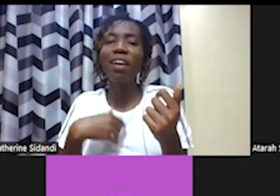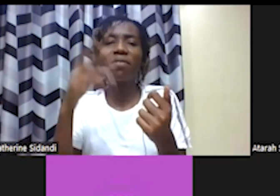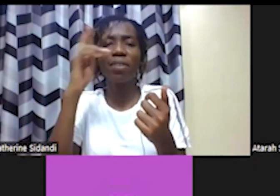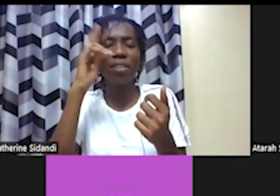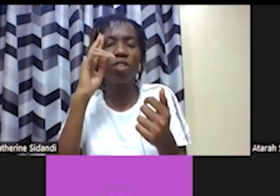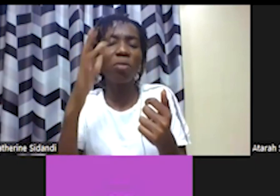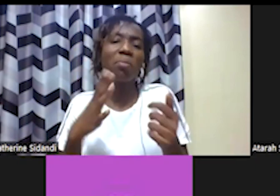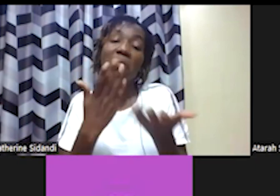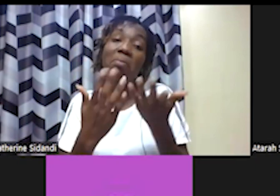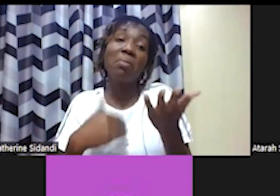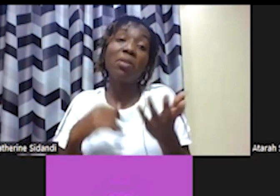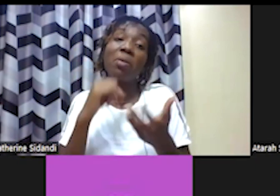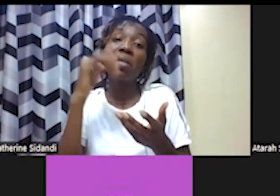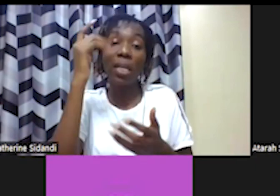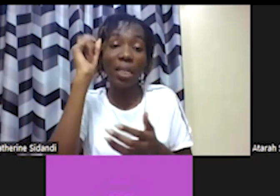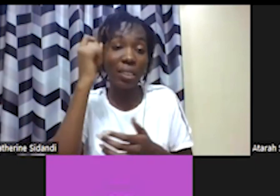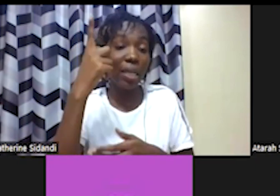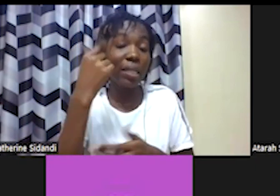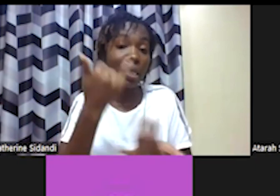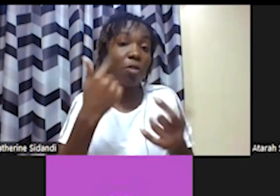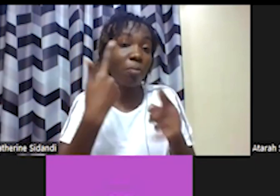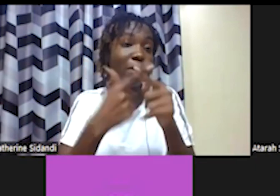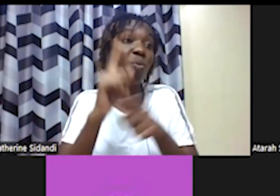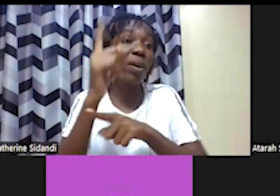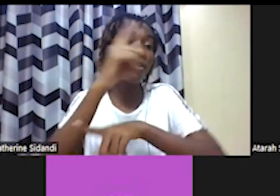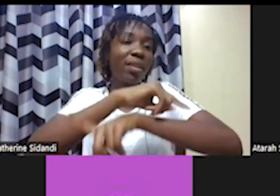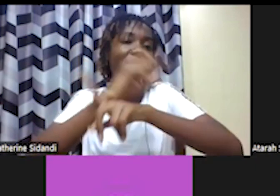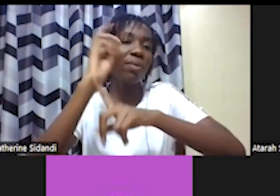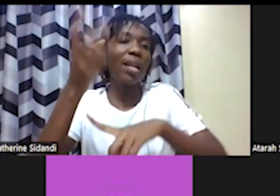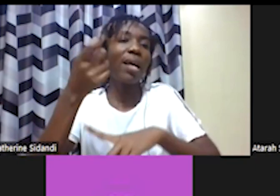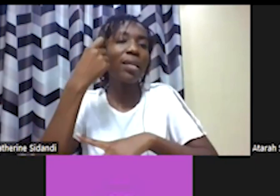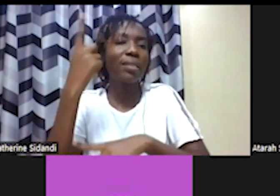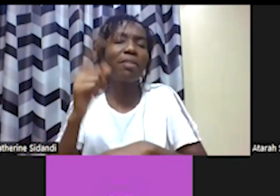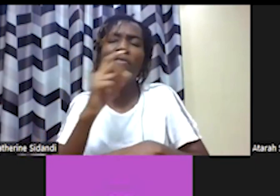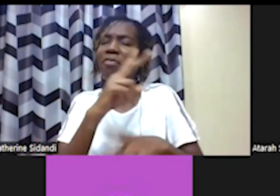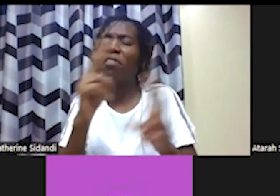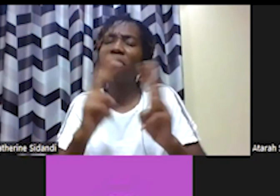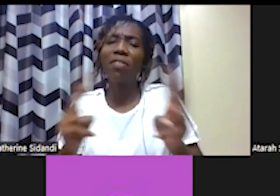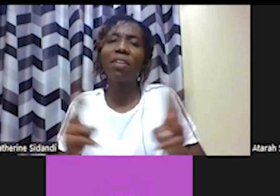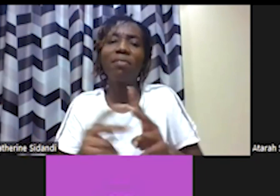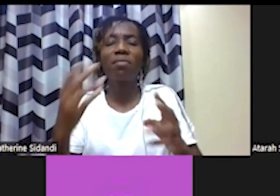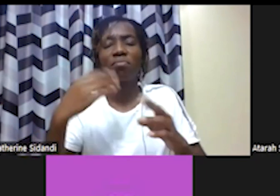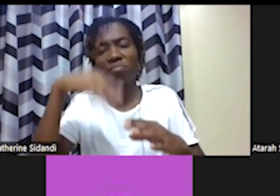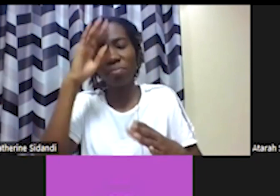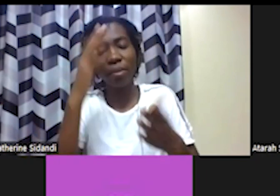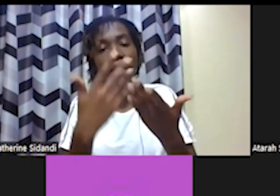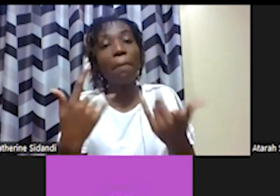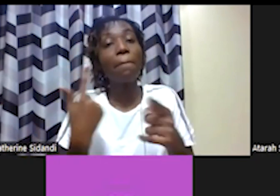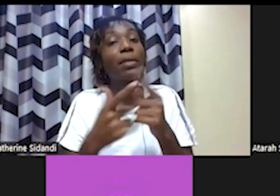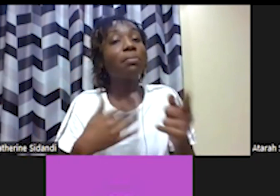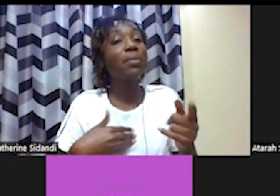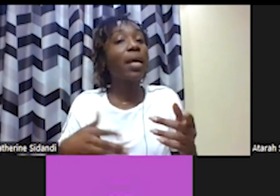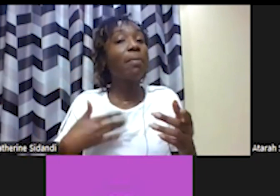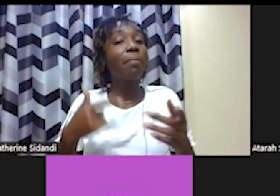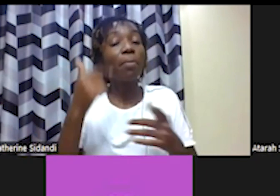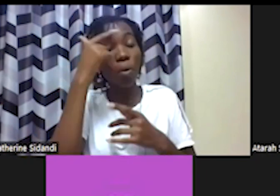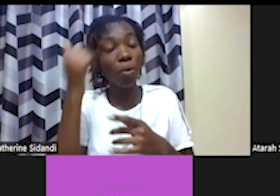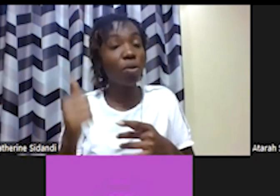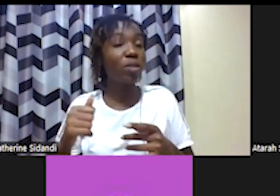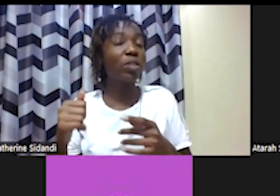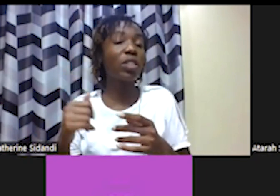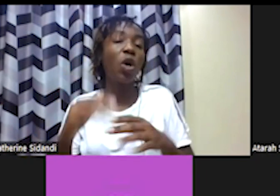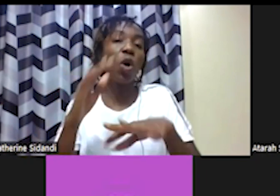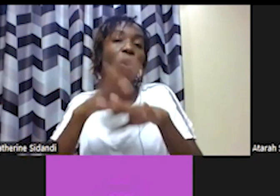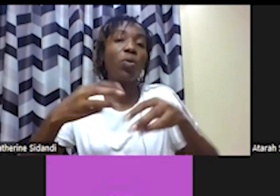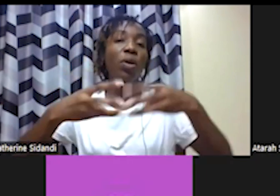day I may be able to understand. It's a very discouraging thing, but I'm grateful that along the way I've had friends